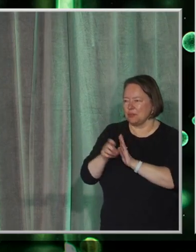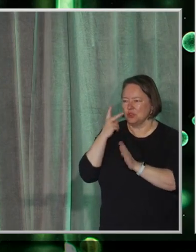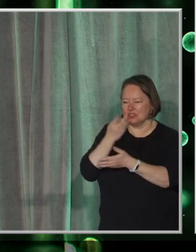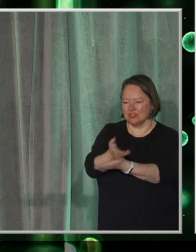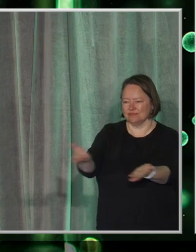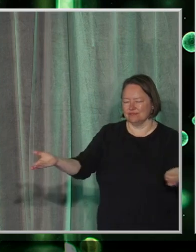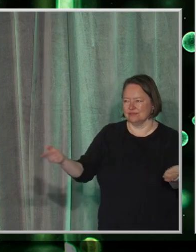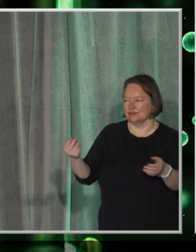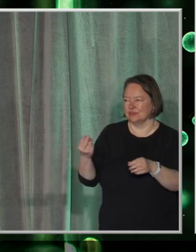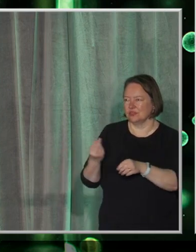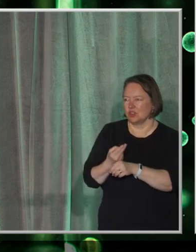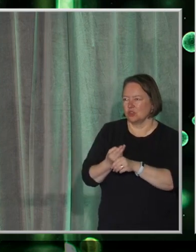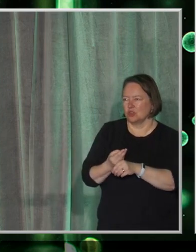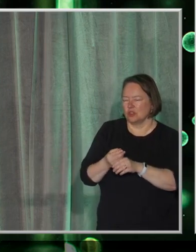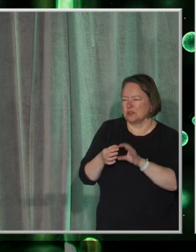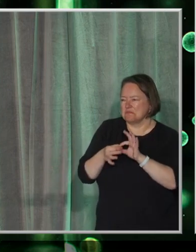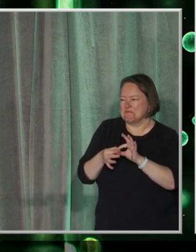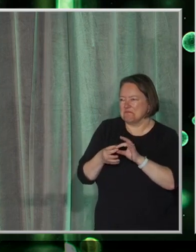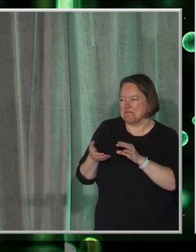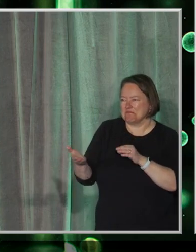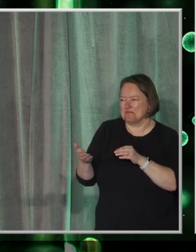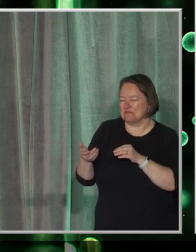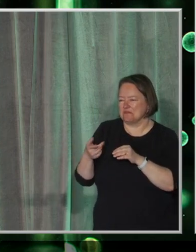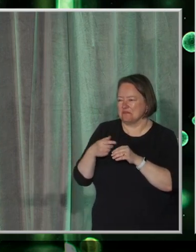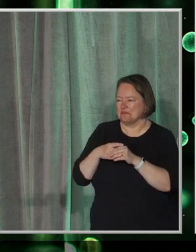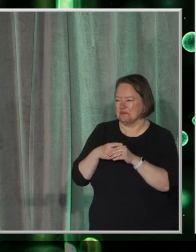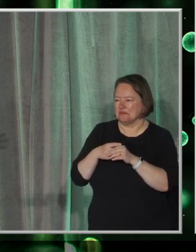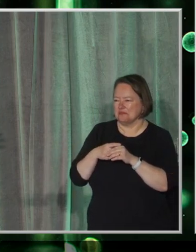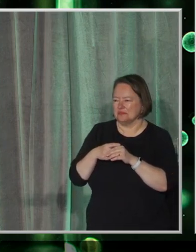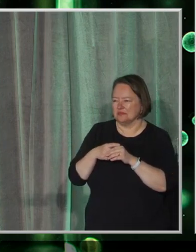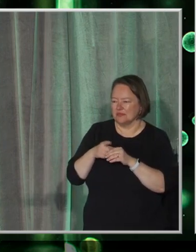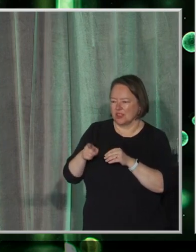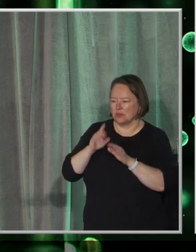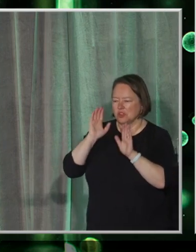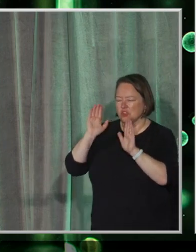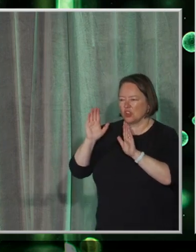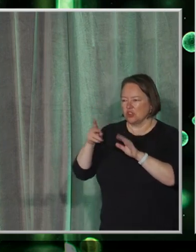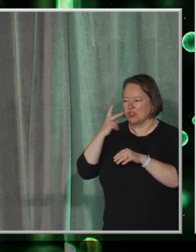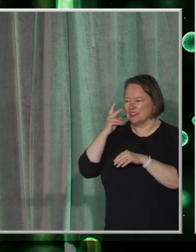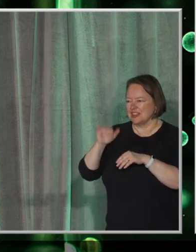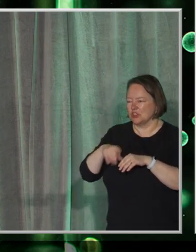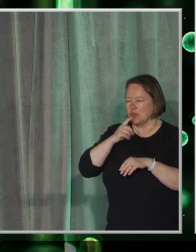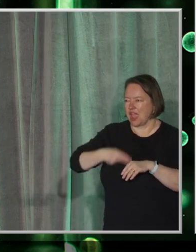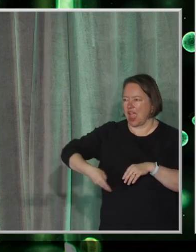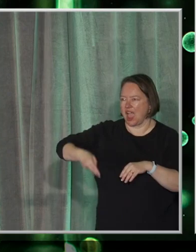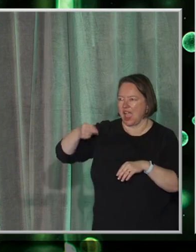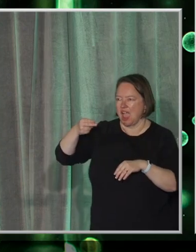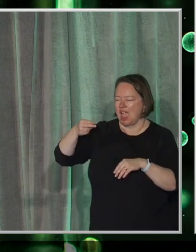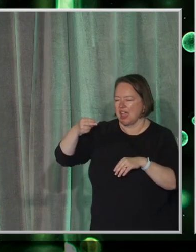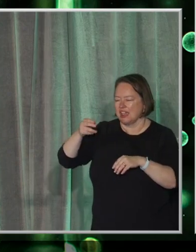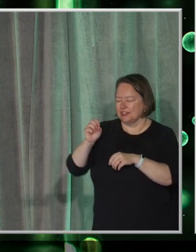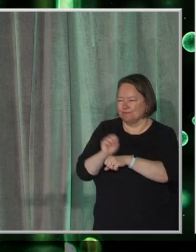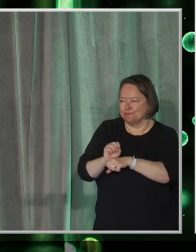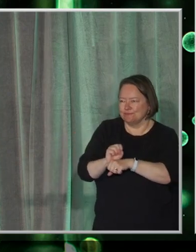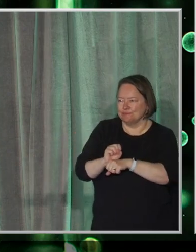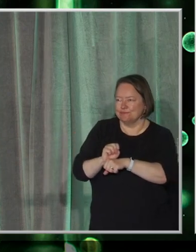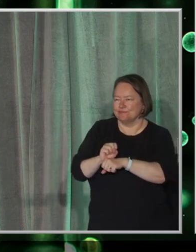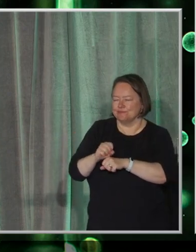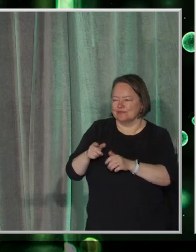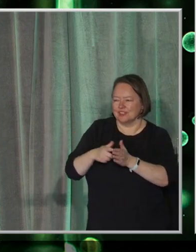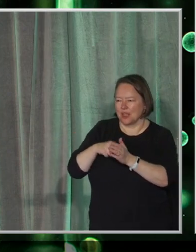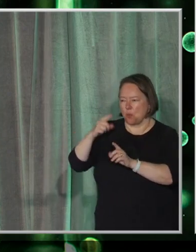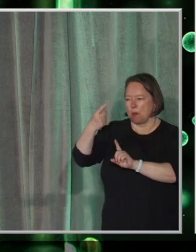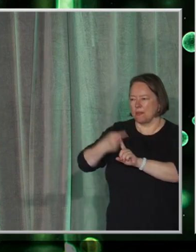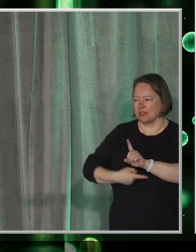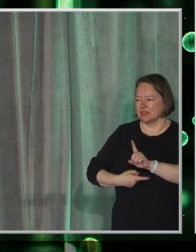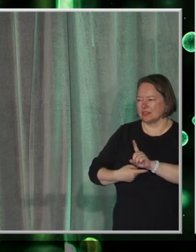didn't use any binding material. The cassava bran for itself, it was great. And you can see it is a very hard pellet. Yeah, it is about a month, 1 month